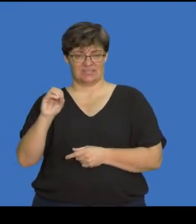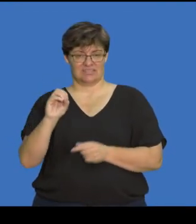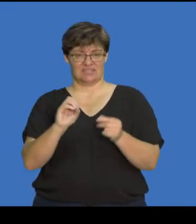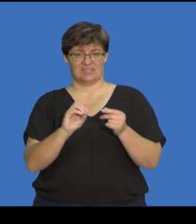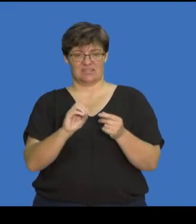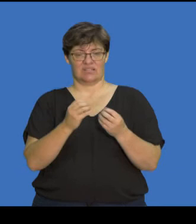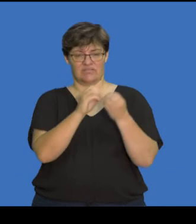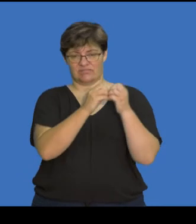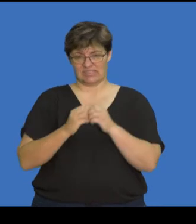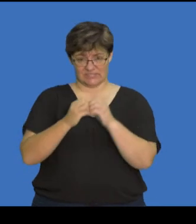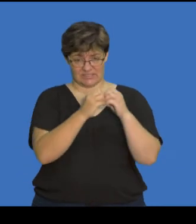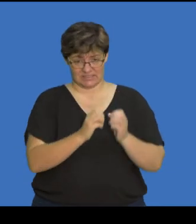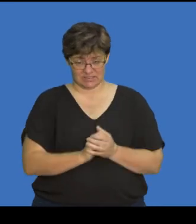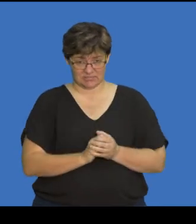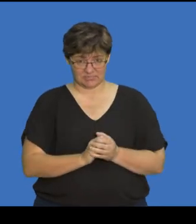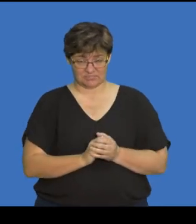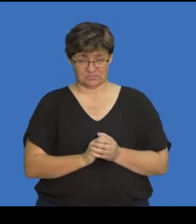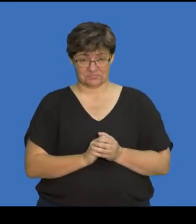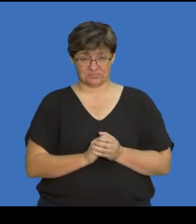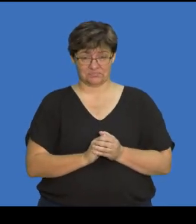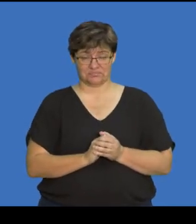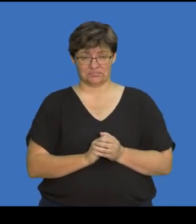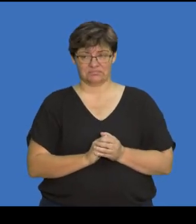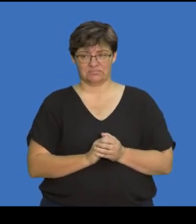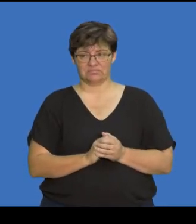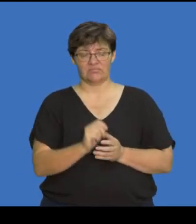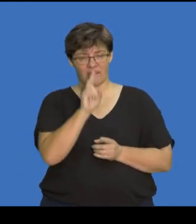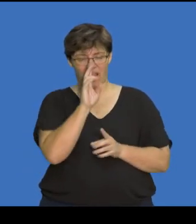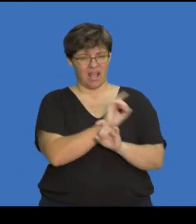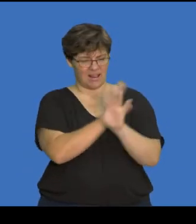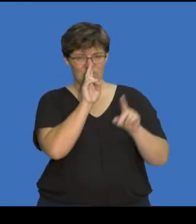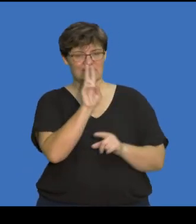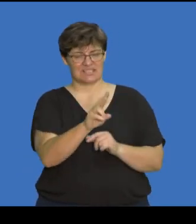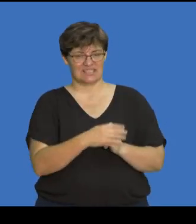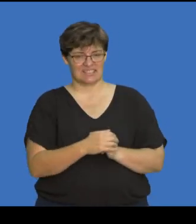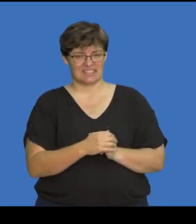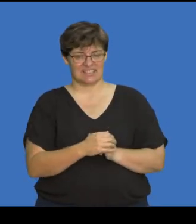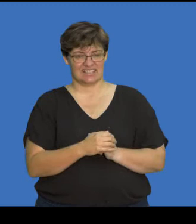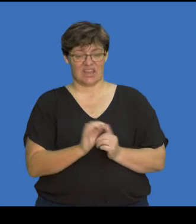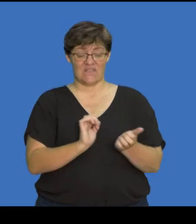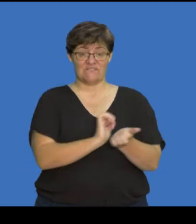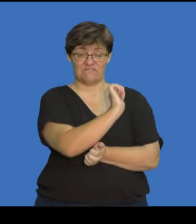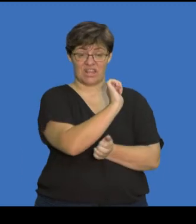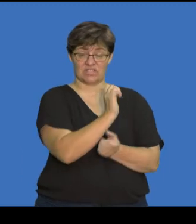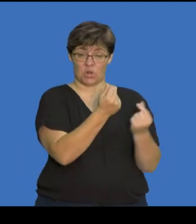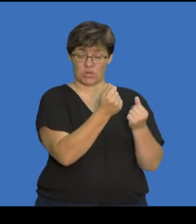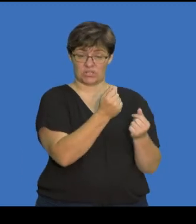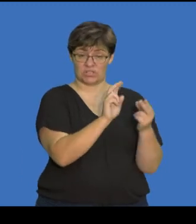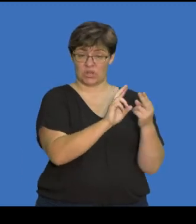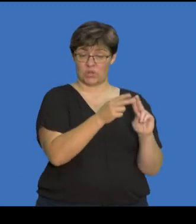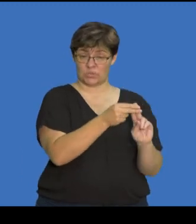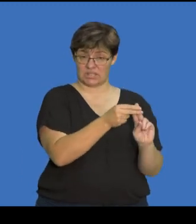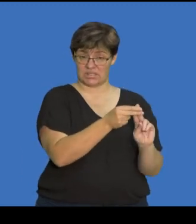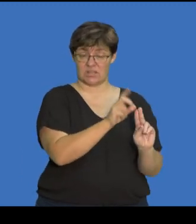are producing. So, clearly you can see that your fixed cost per unit in this case here is 1